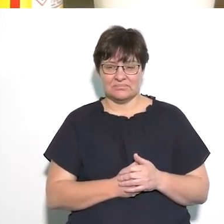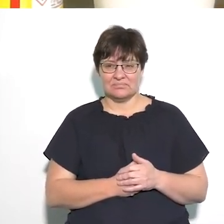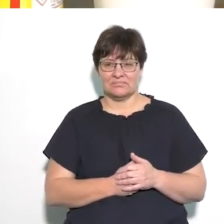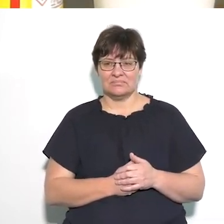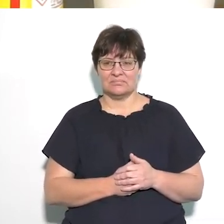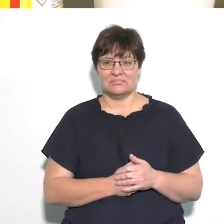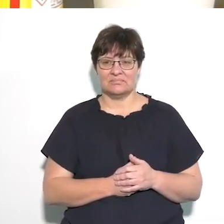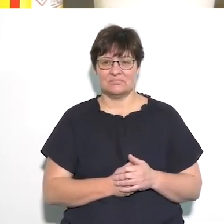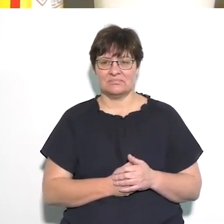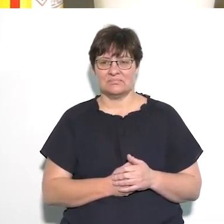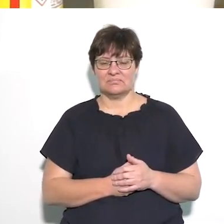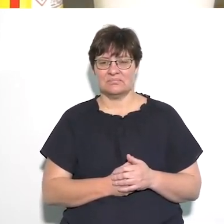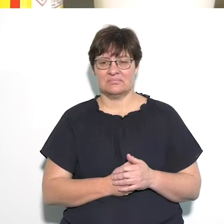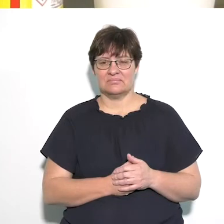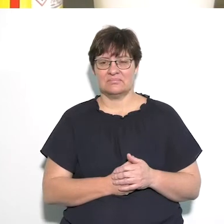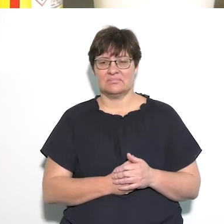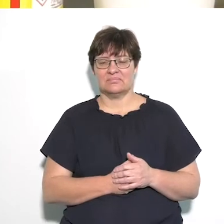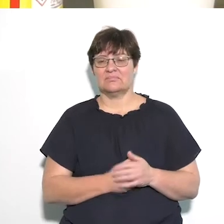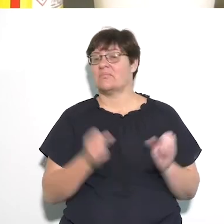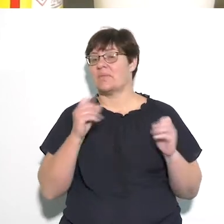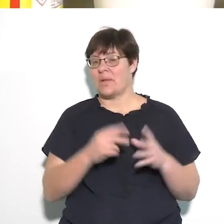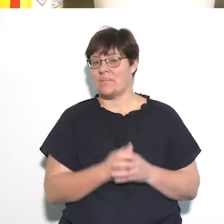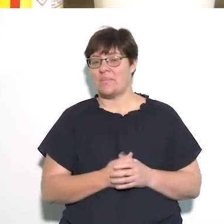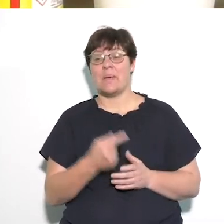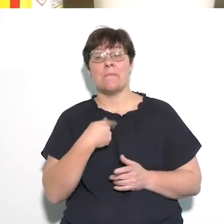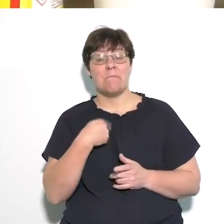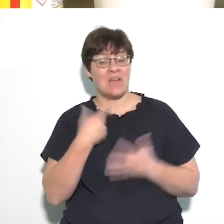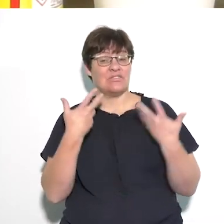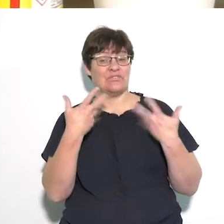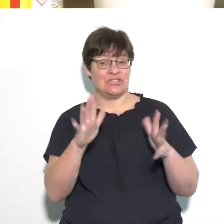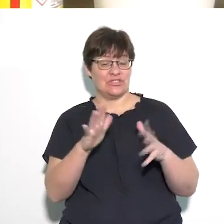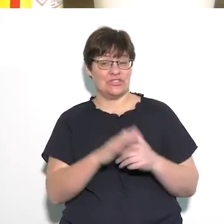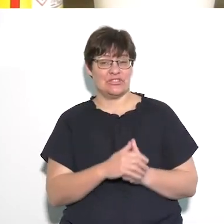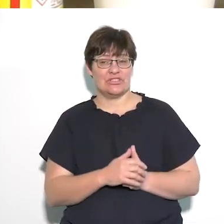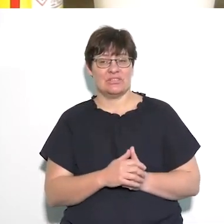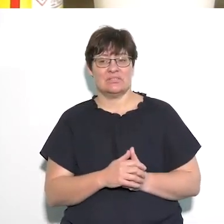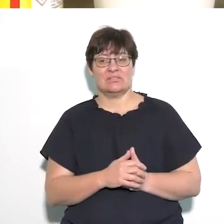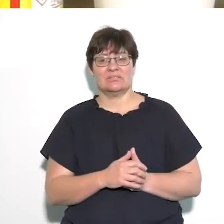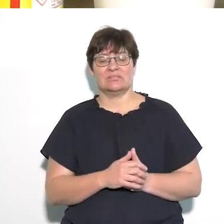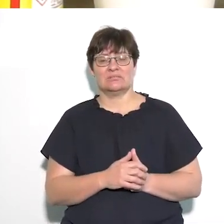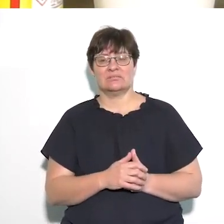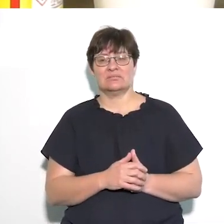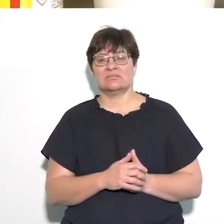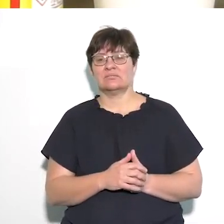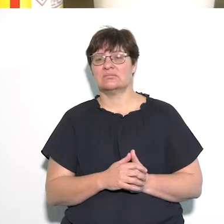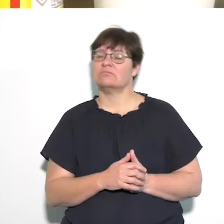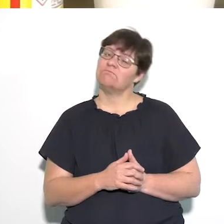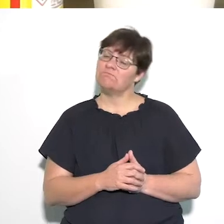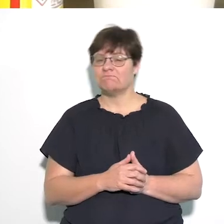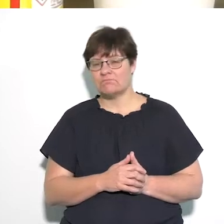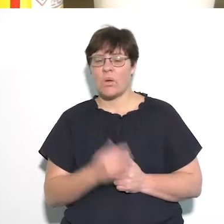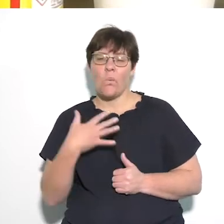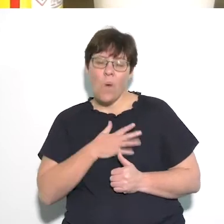petals they will have to cut out. All right, so now my sunflower petals are done, and I would like to put some